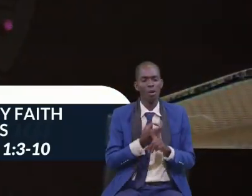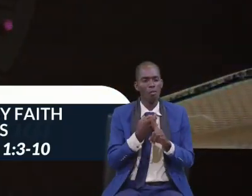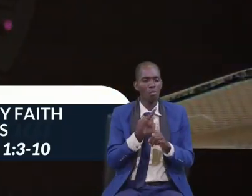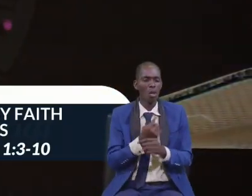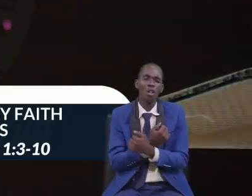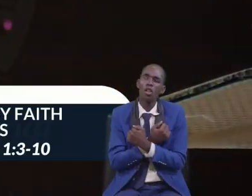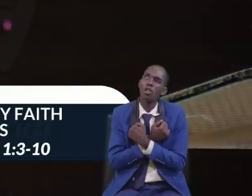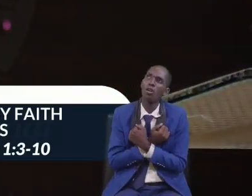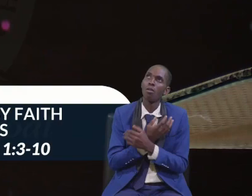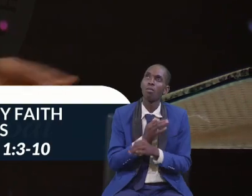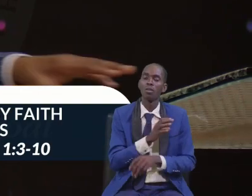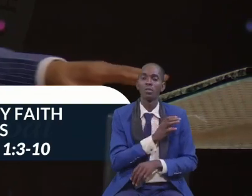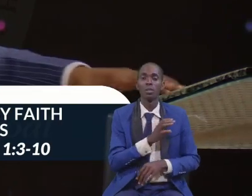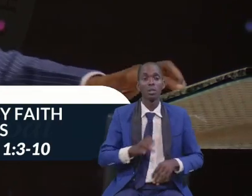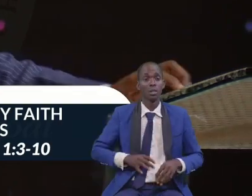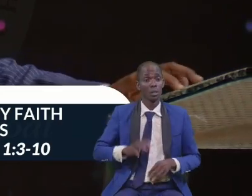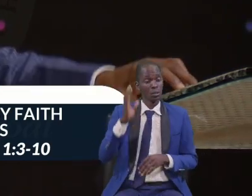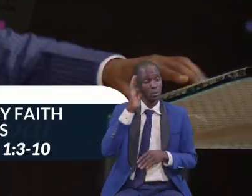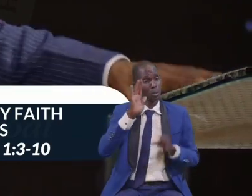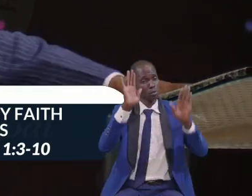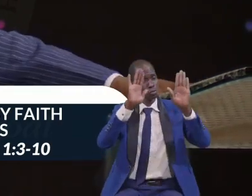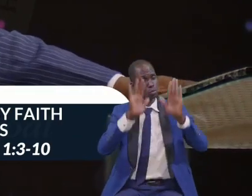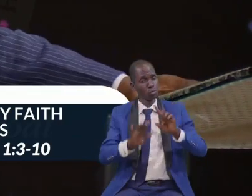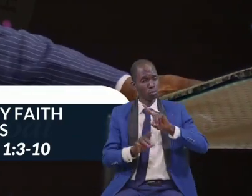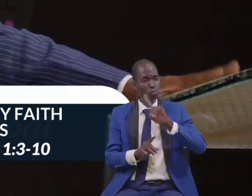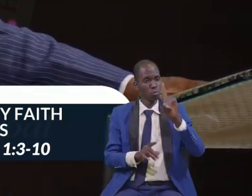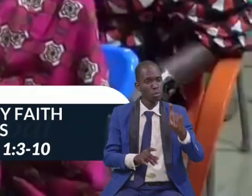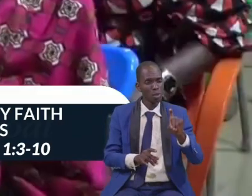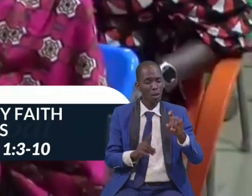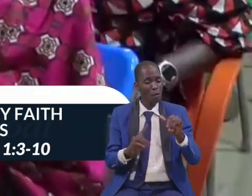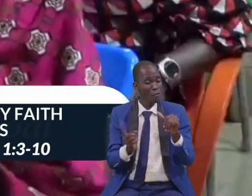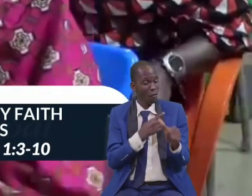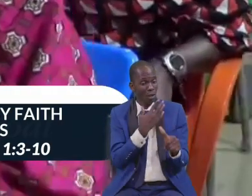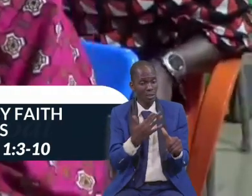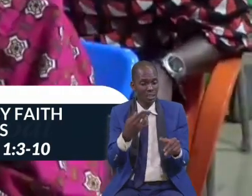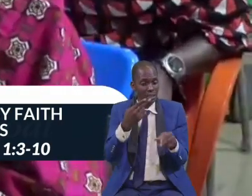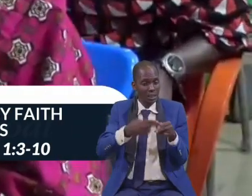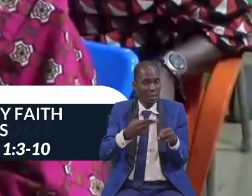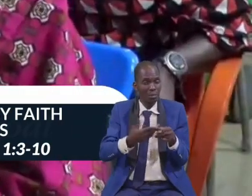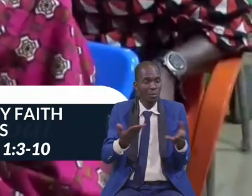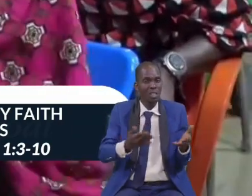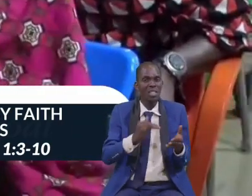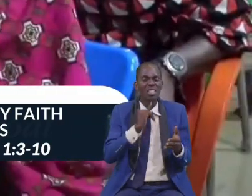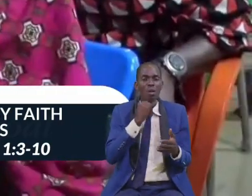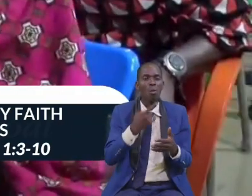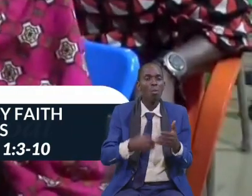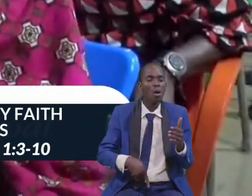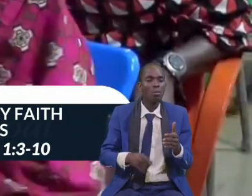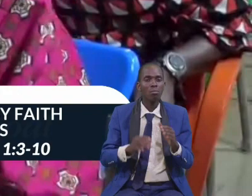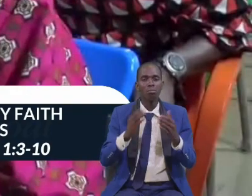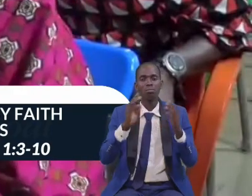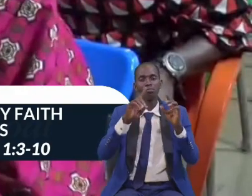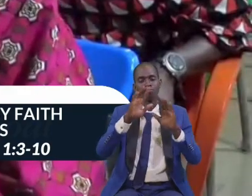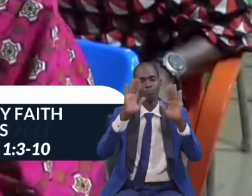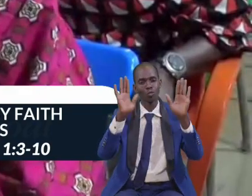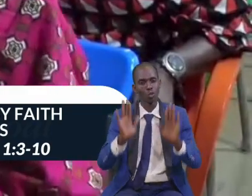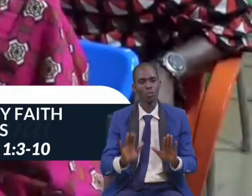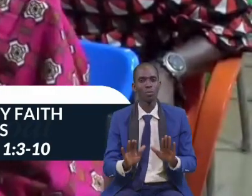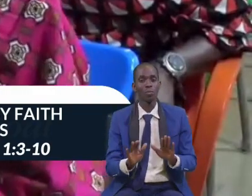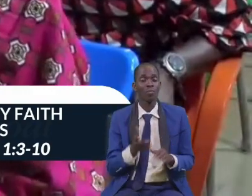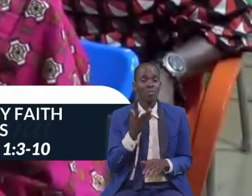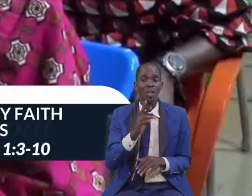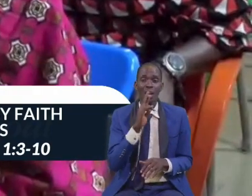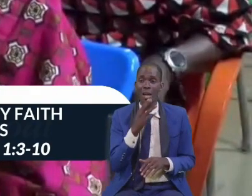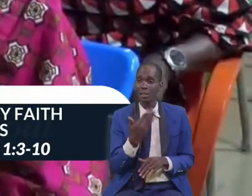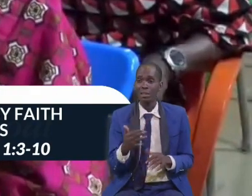love of Christ? Shall tribulation, the very first thing he mentioned, he said, there are things trying to separate us,